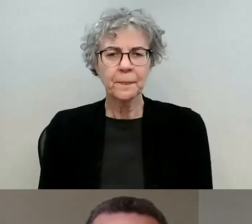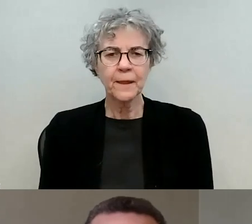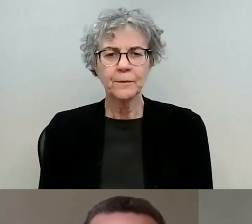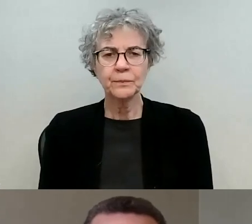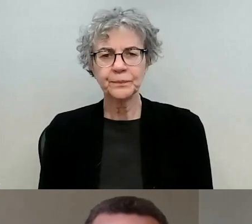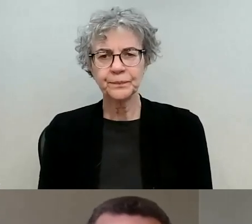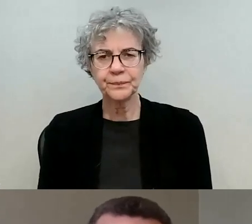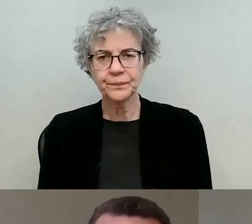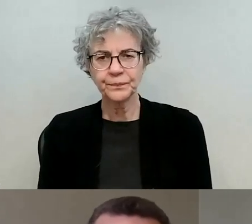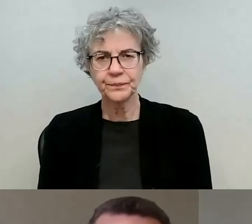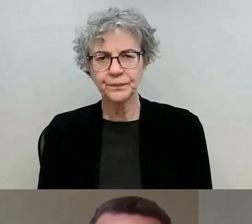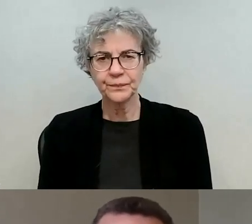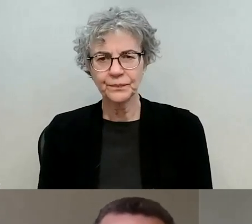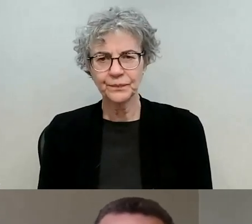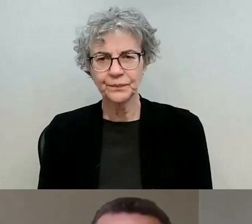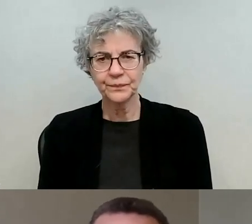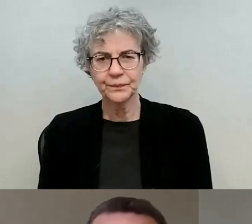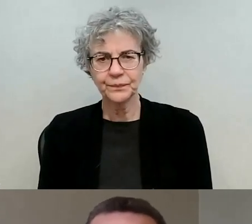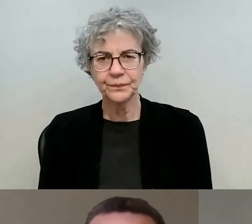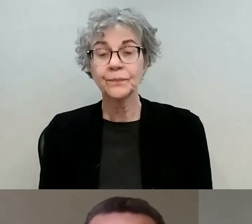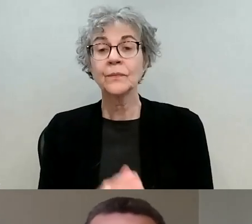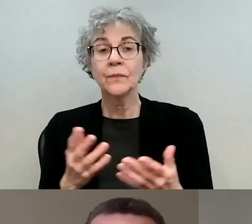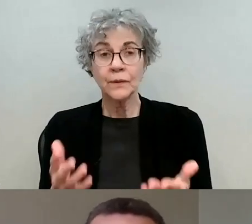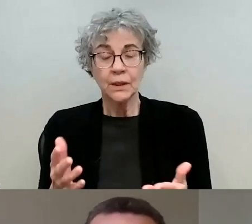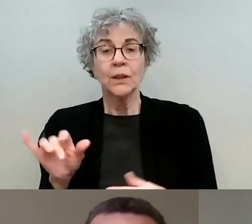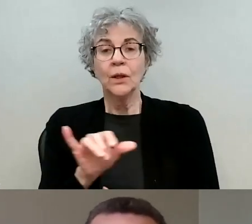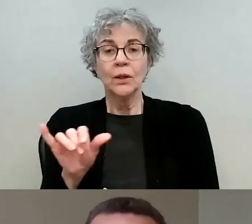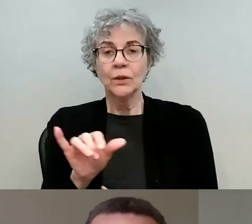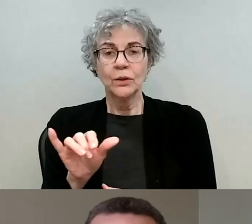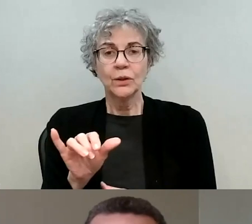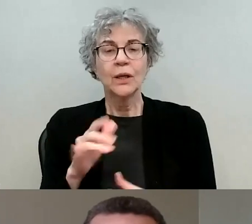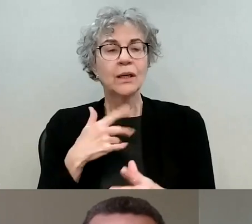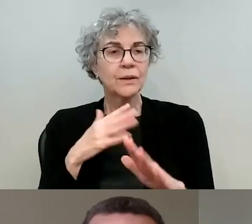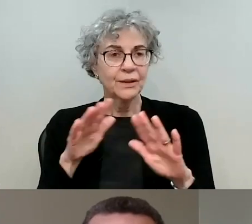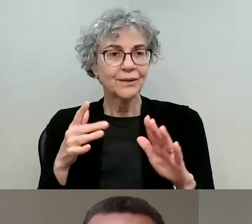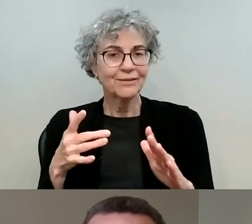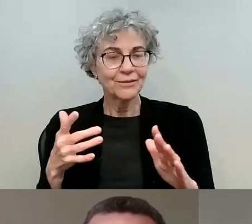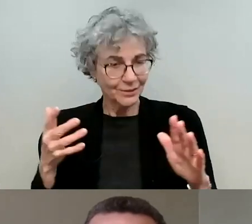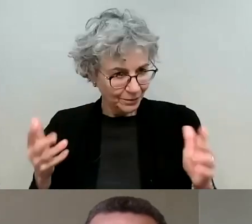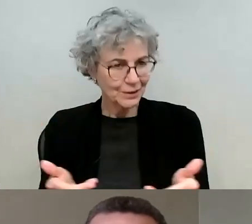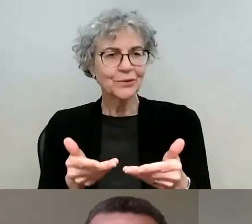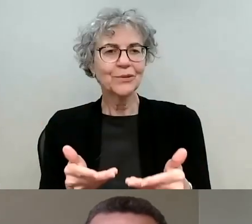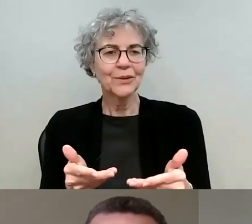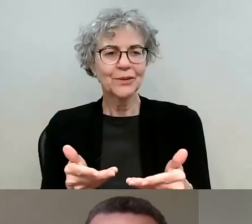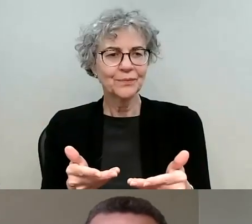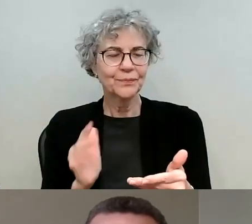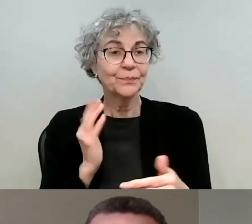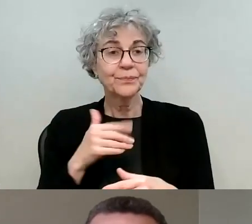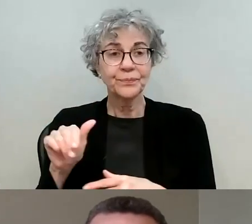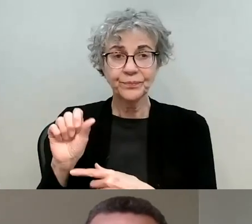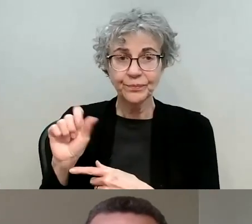And I would also like to introduce our